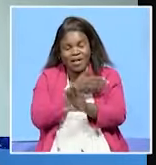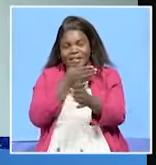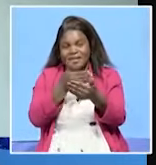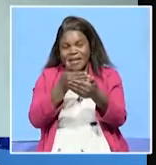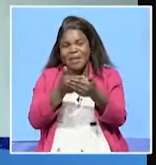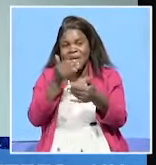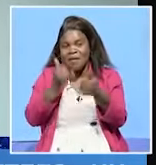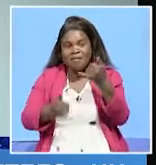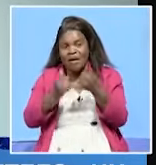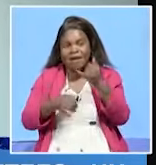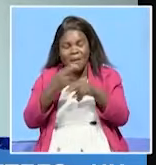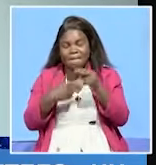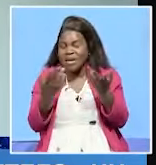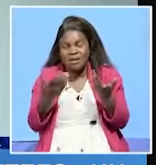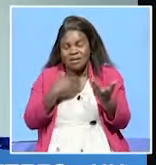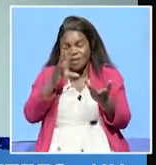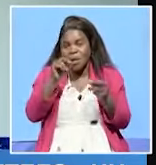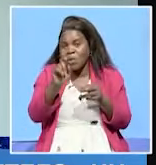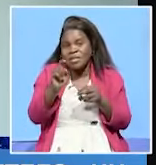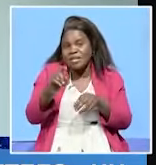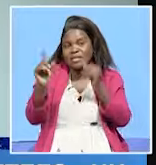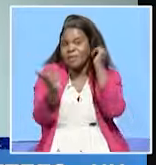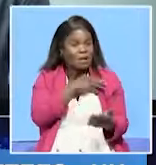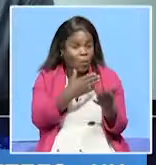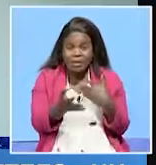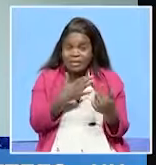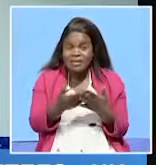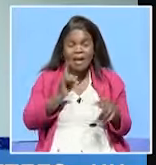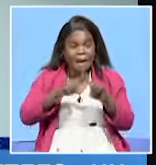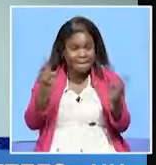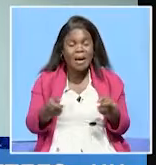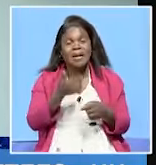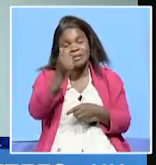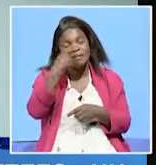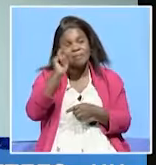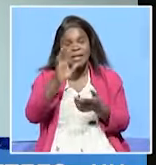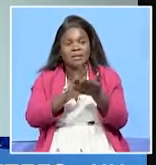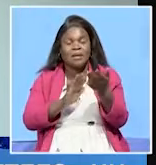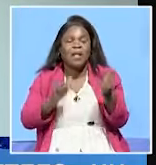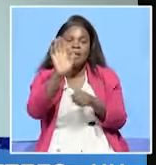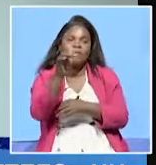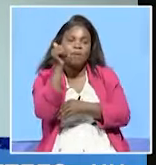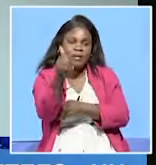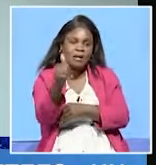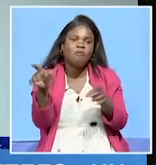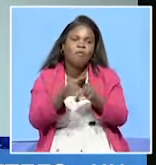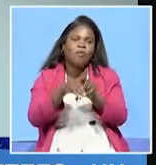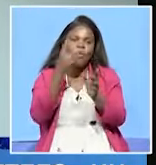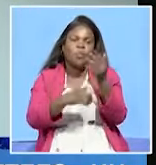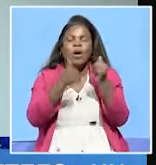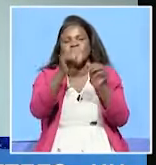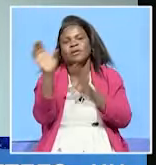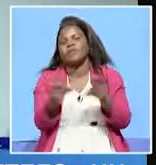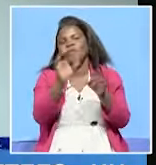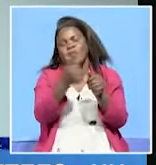I've no need to panic for myself, you know. You just have to believe in yourself and believe in what you do. Yeah. You know, anything